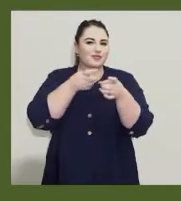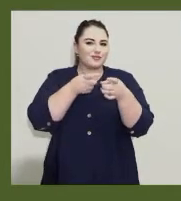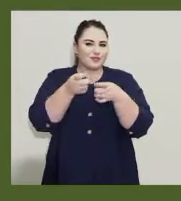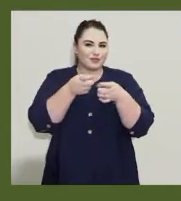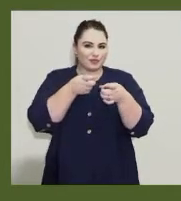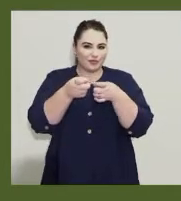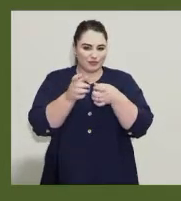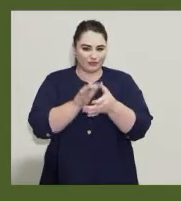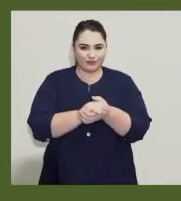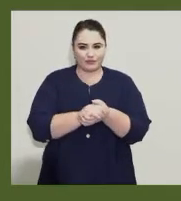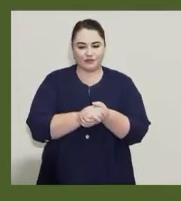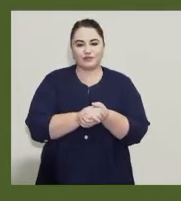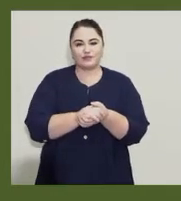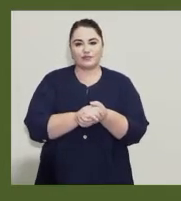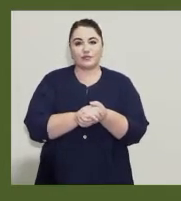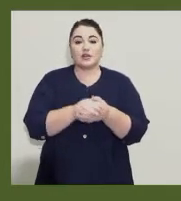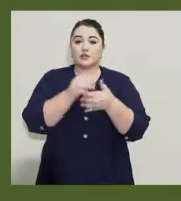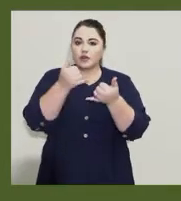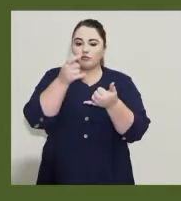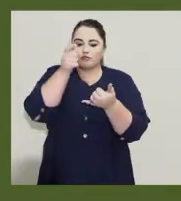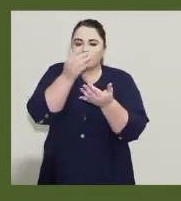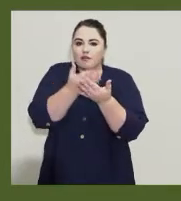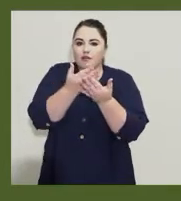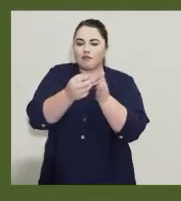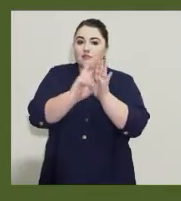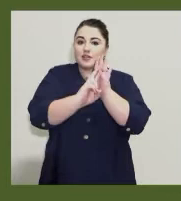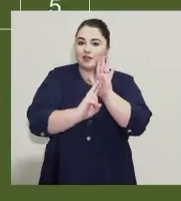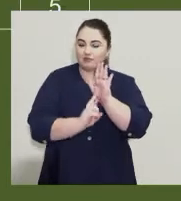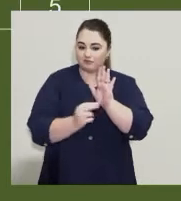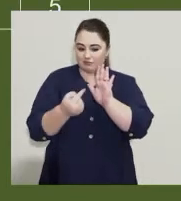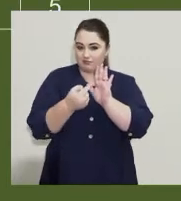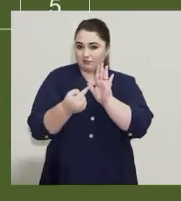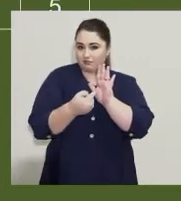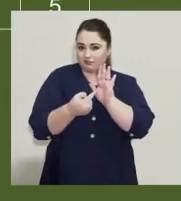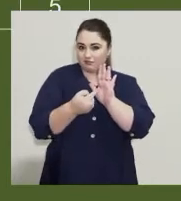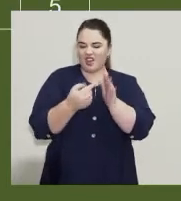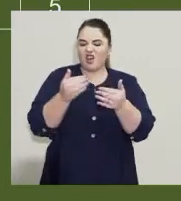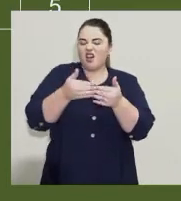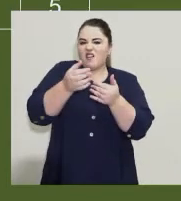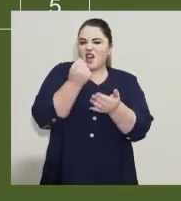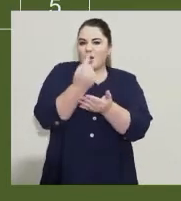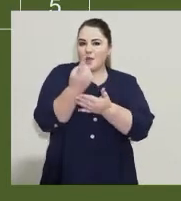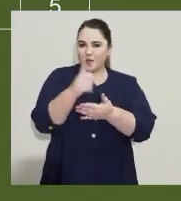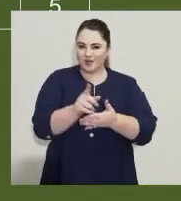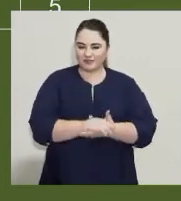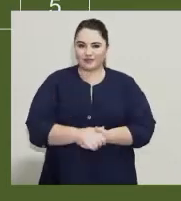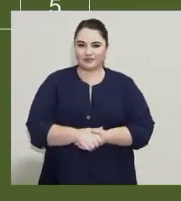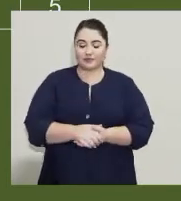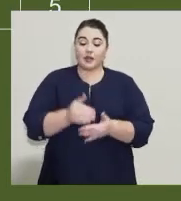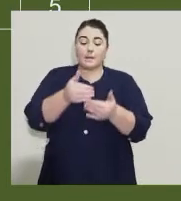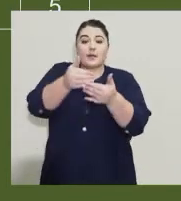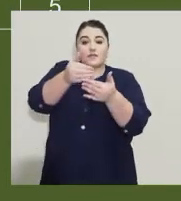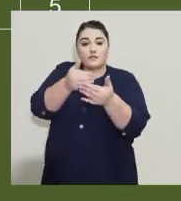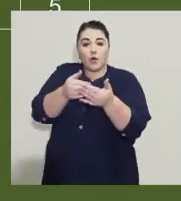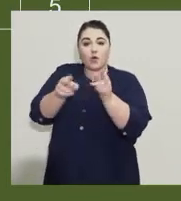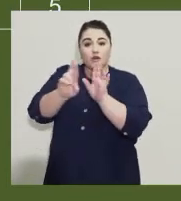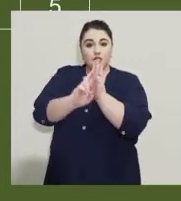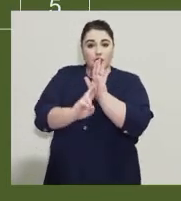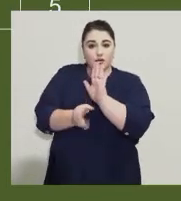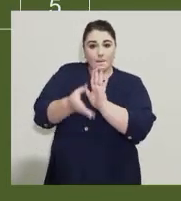He controlled the temperature. So let's now look at the results. Now,